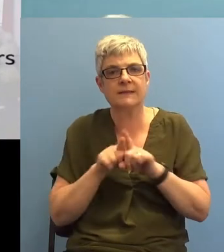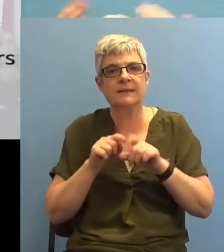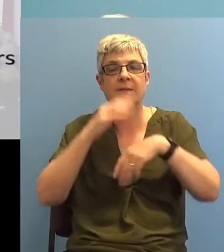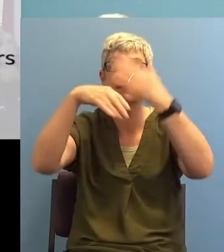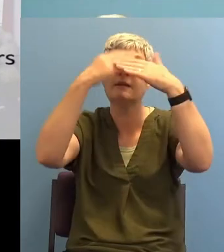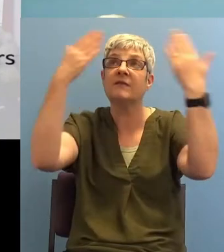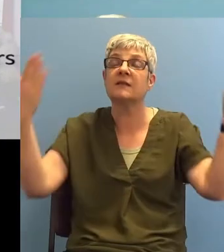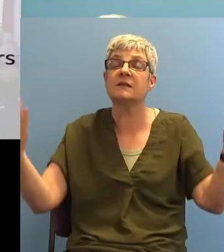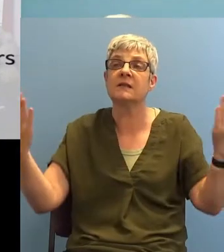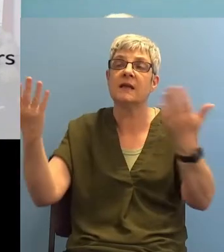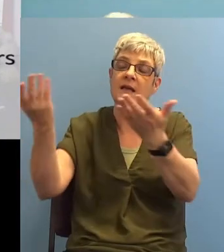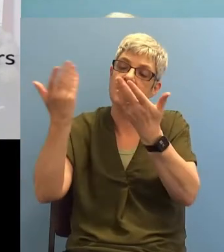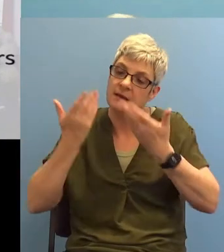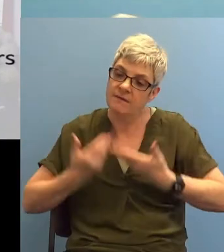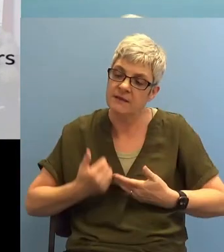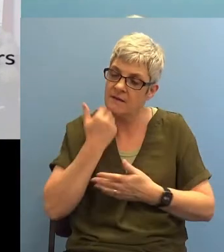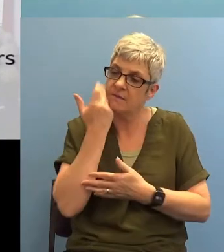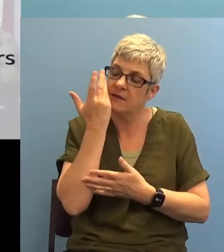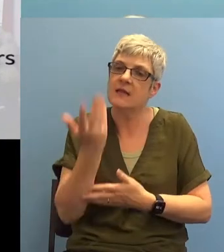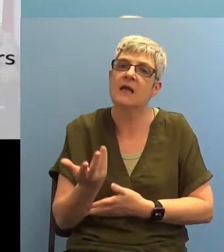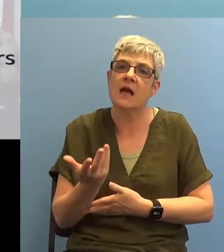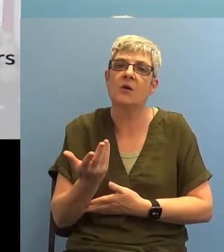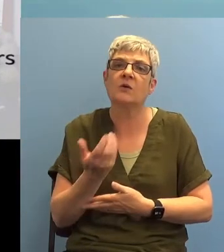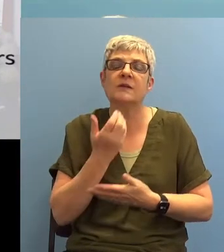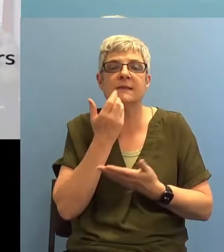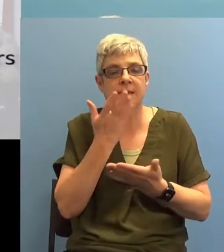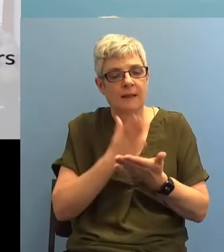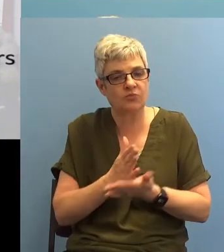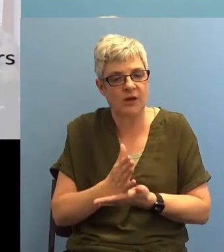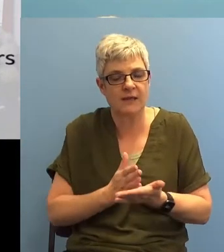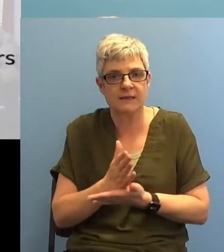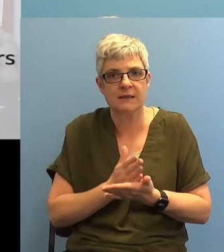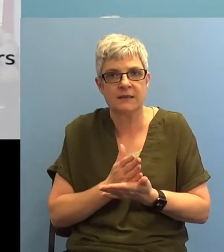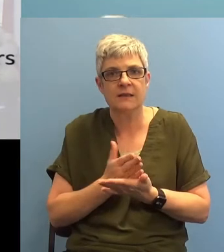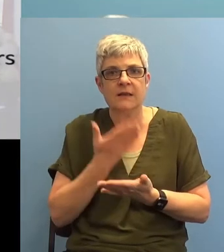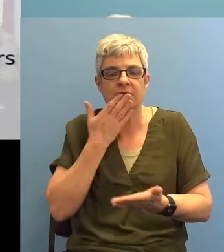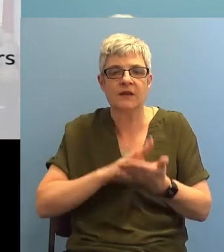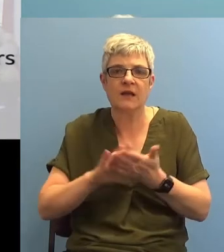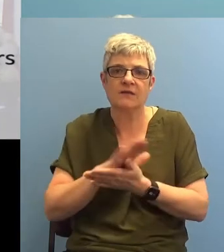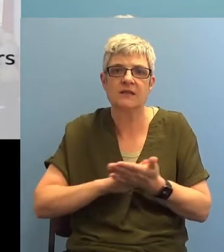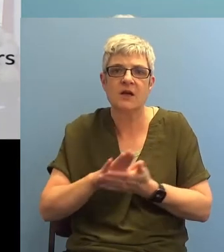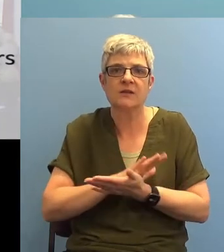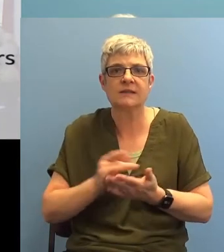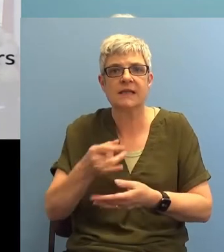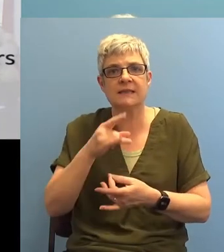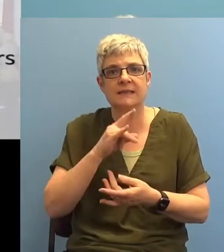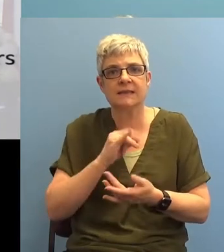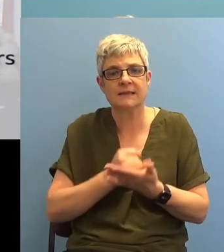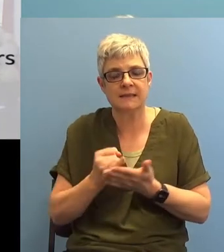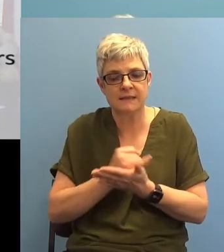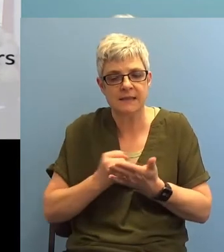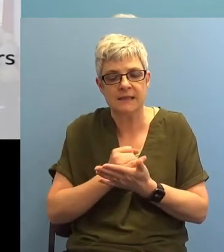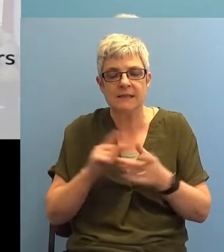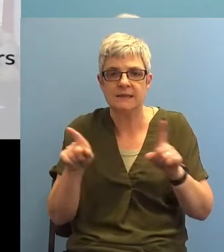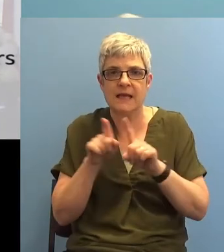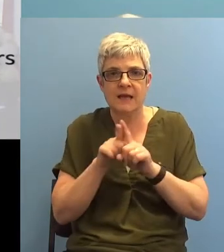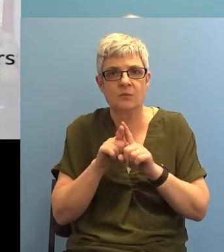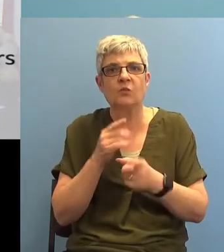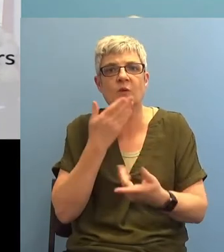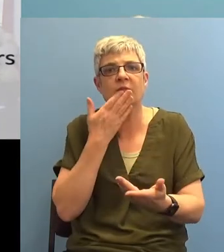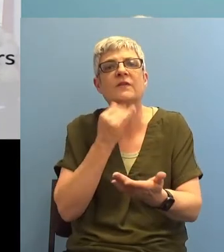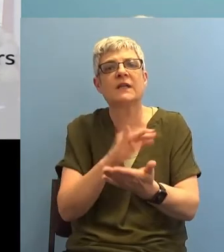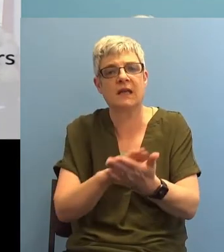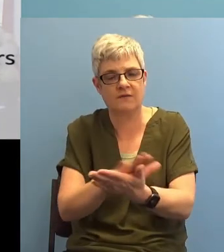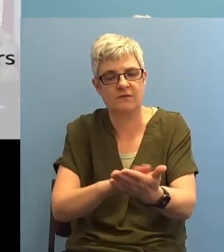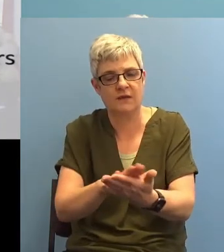is in heaven. Give us today our daily bread. Forgive us our sins as we forgive those